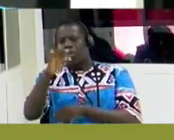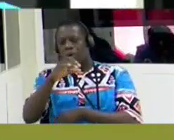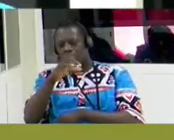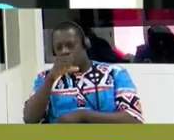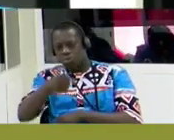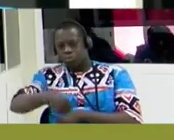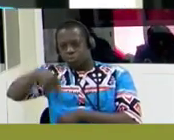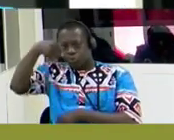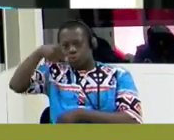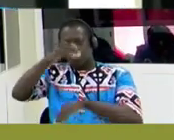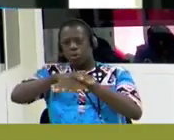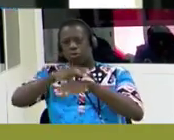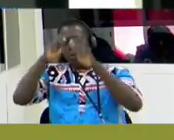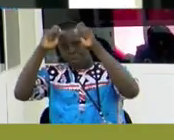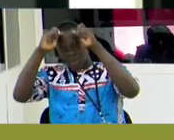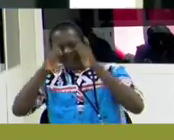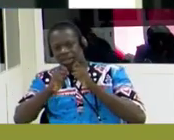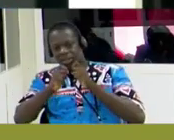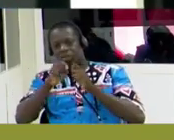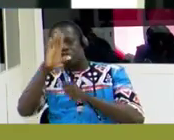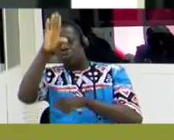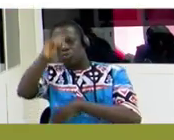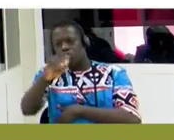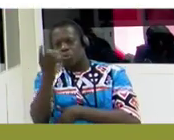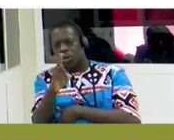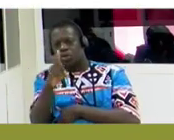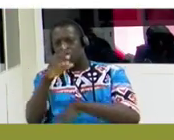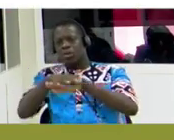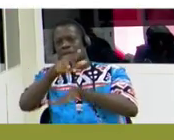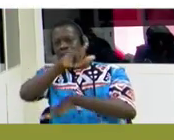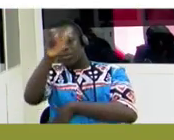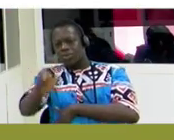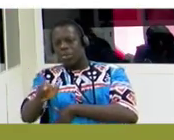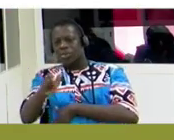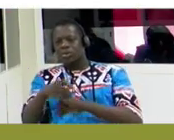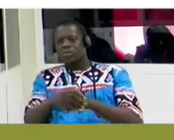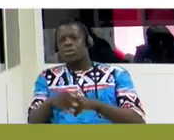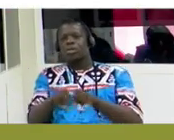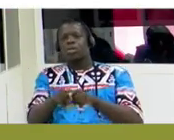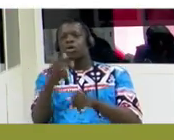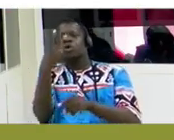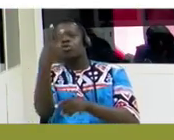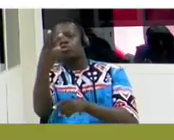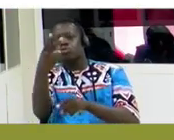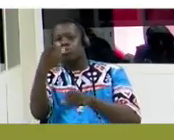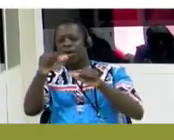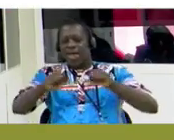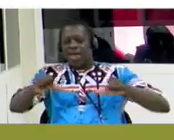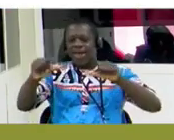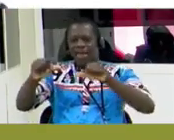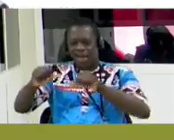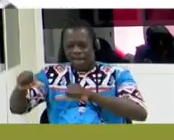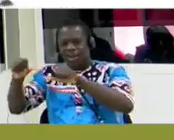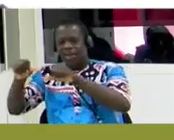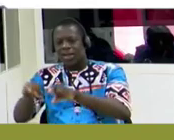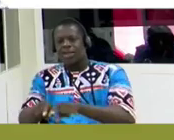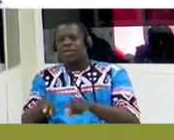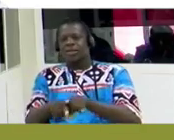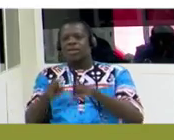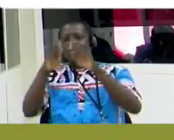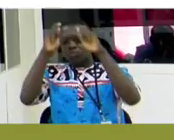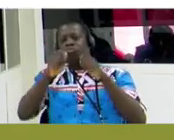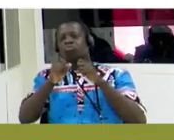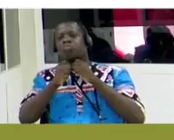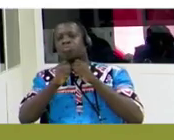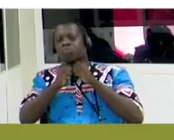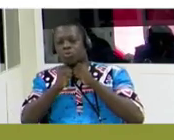nylon bag or to the person? You'll get hold of the nylon bag, the two sides. This one here, you hold it, clip